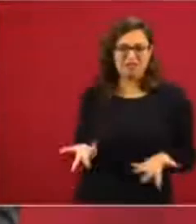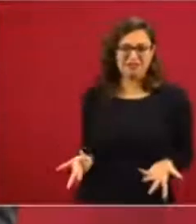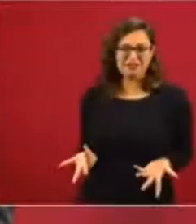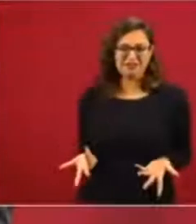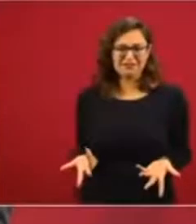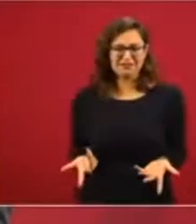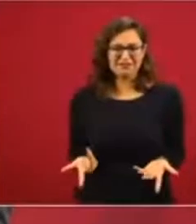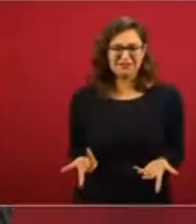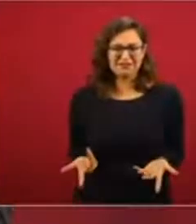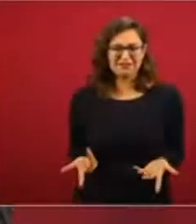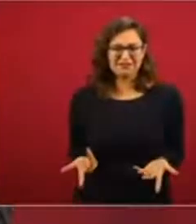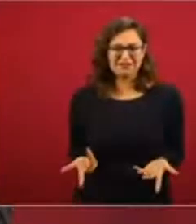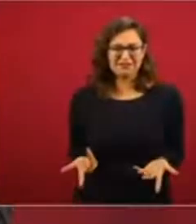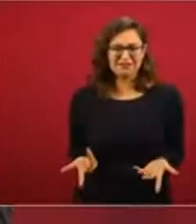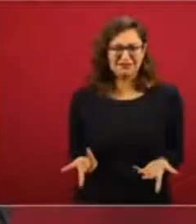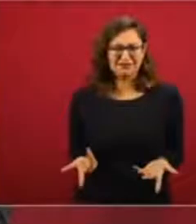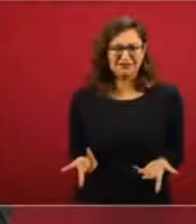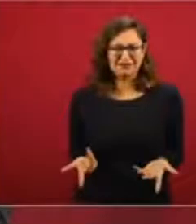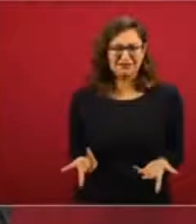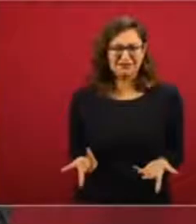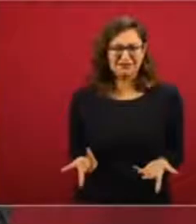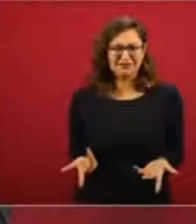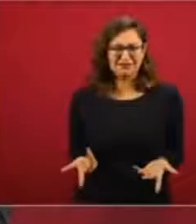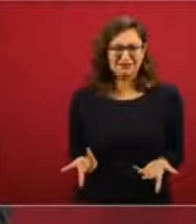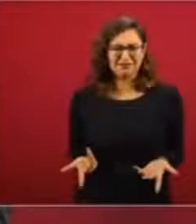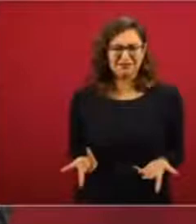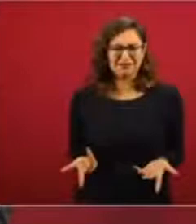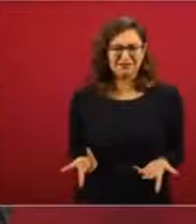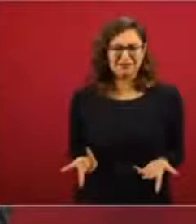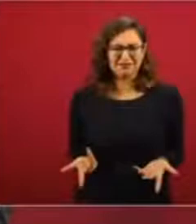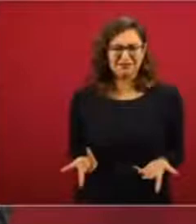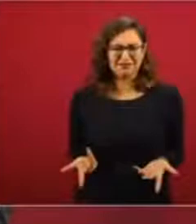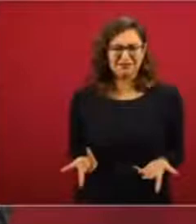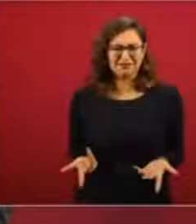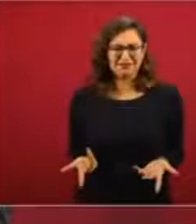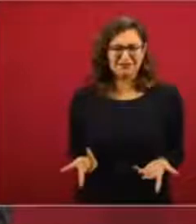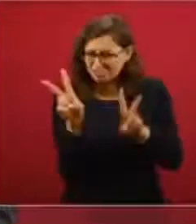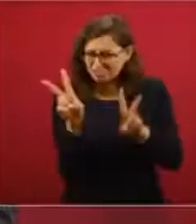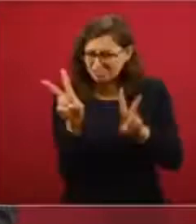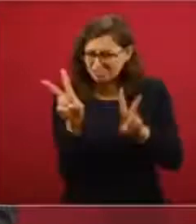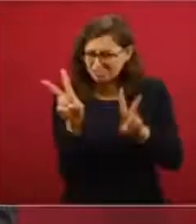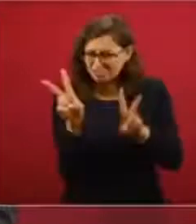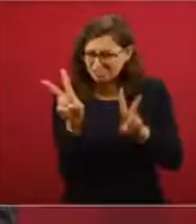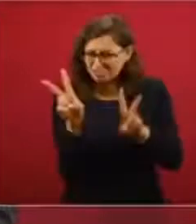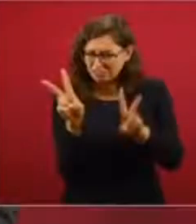por un cargo For just any position or post?